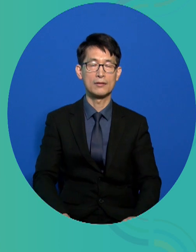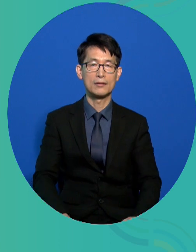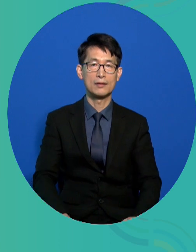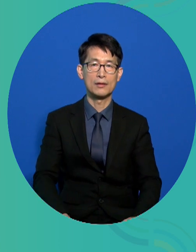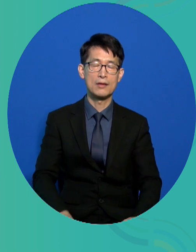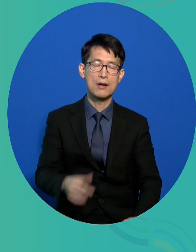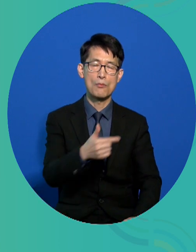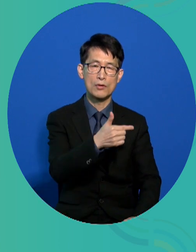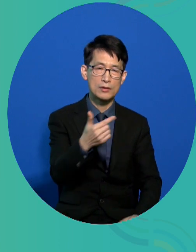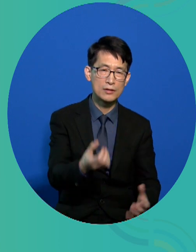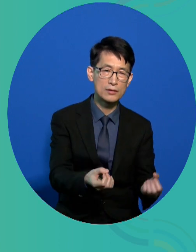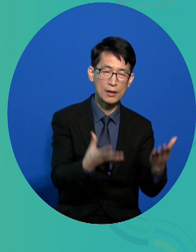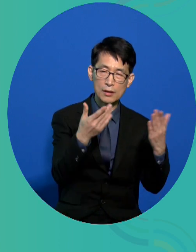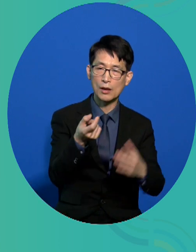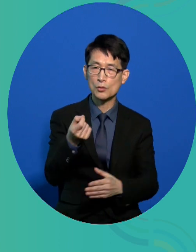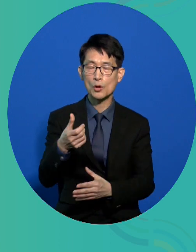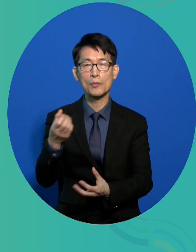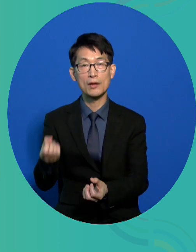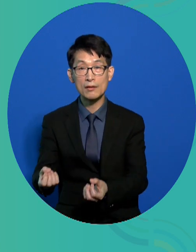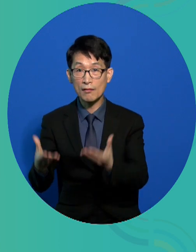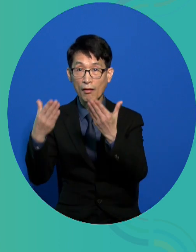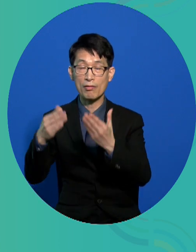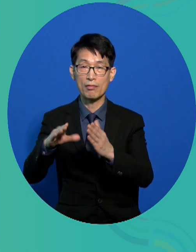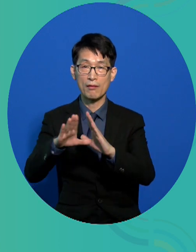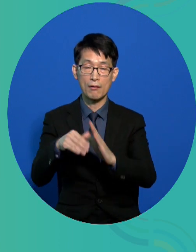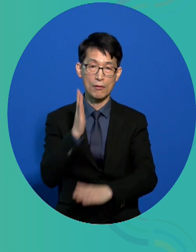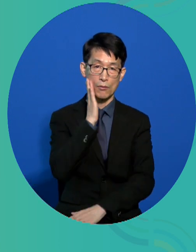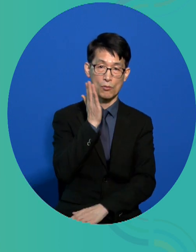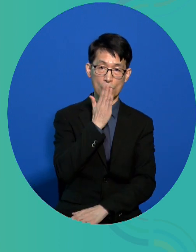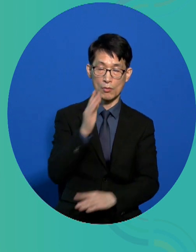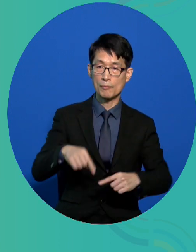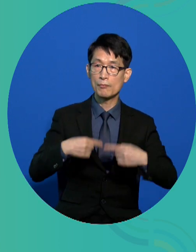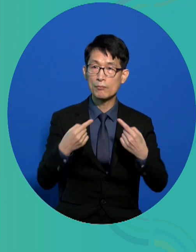came at a high cost. So the